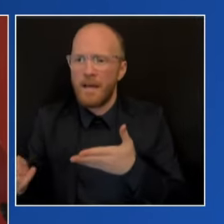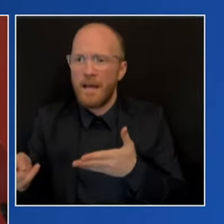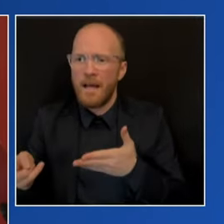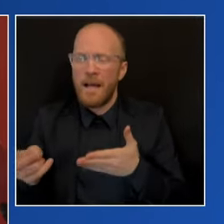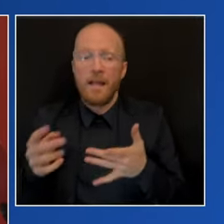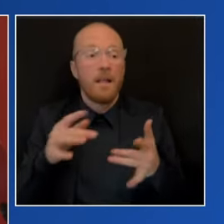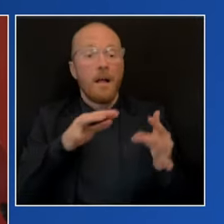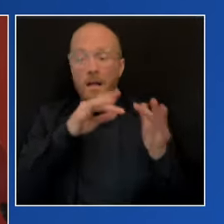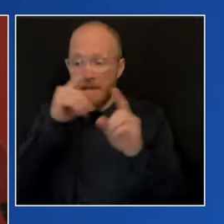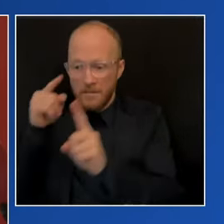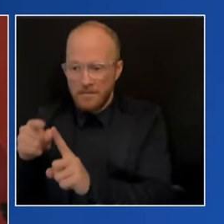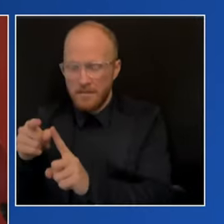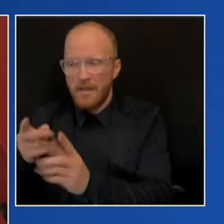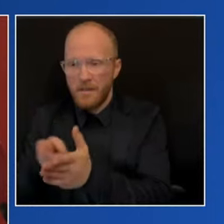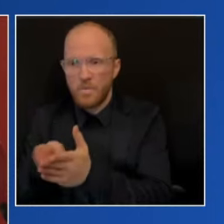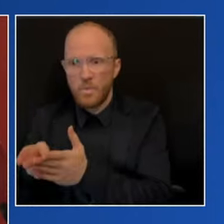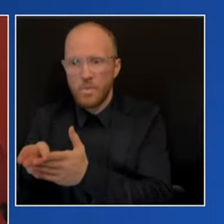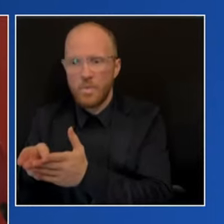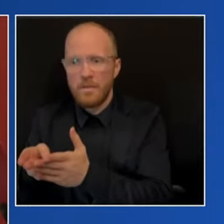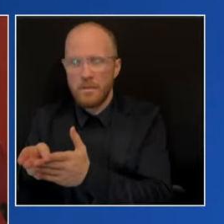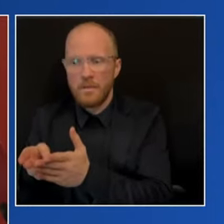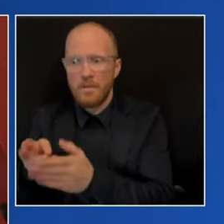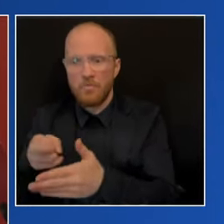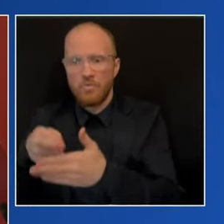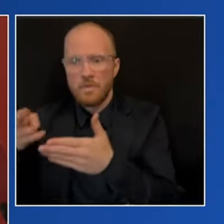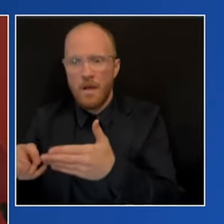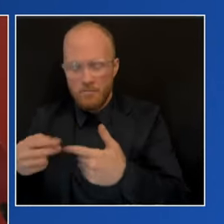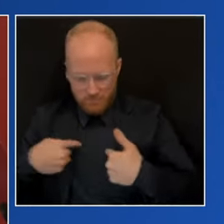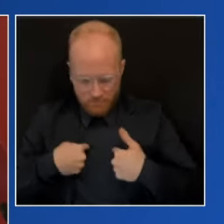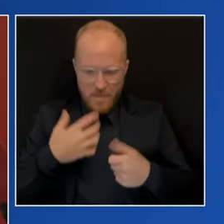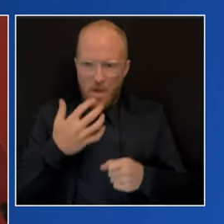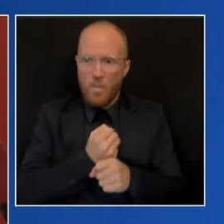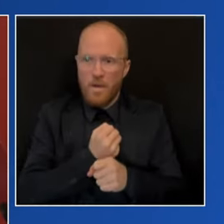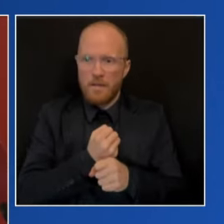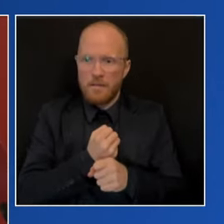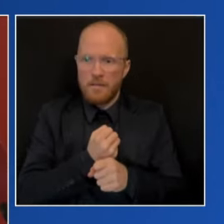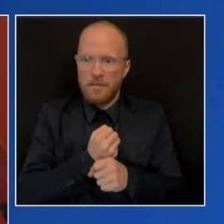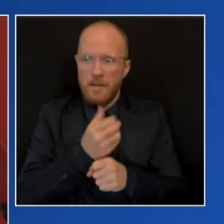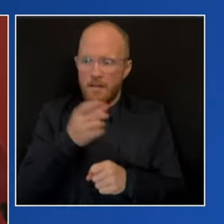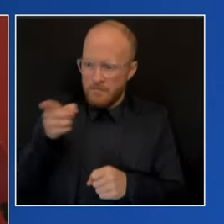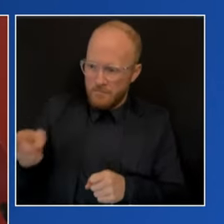truth. That I had won the election and he was a loser.